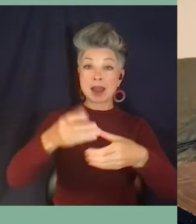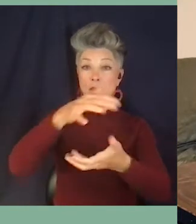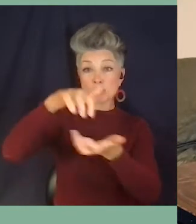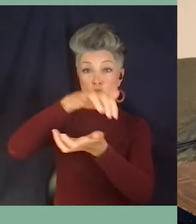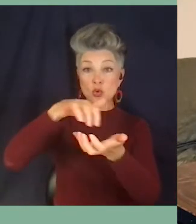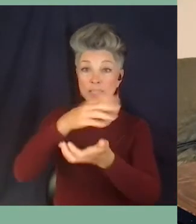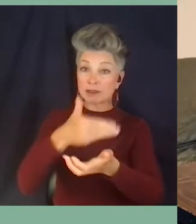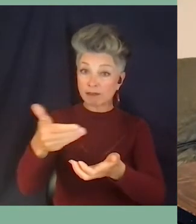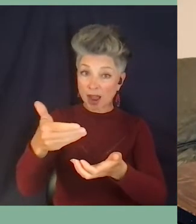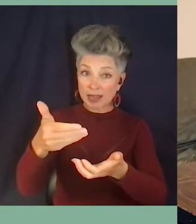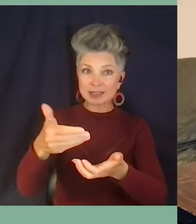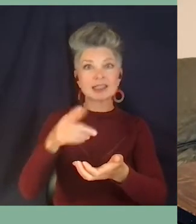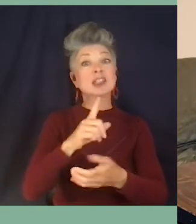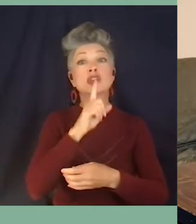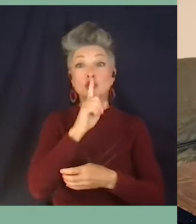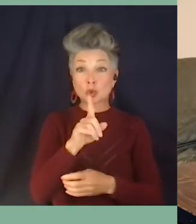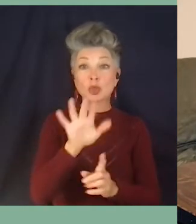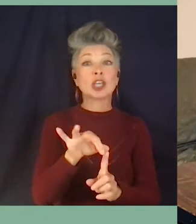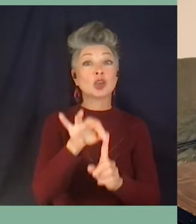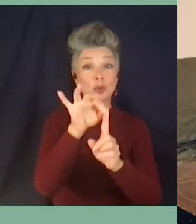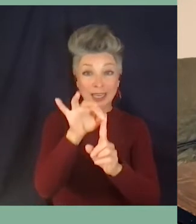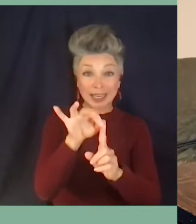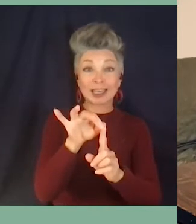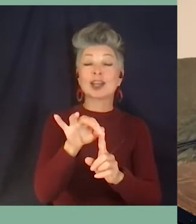a truly unique creation.